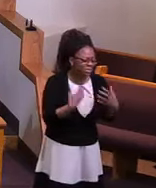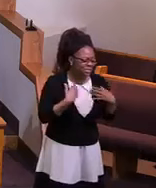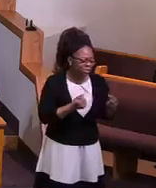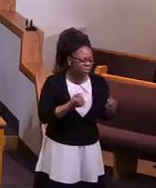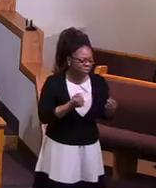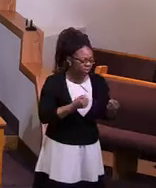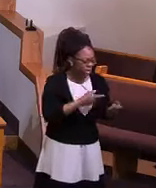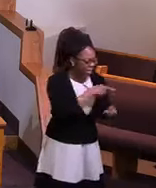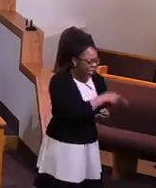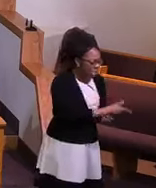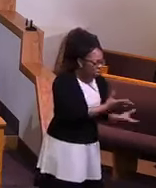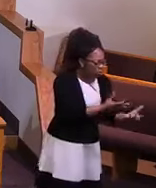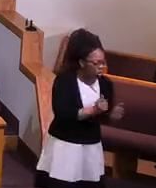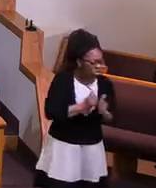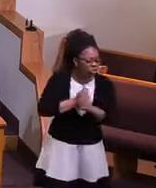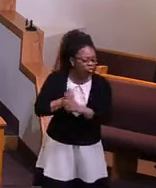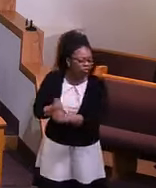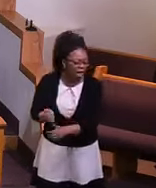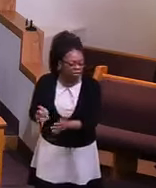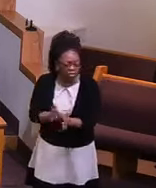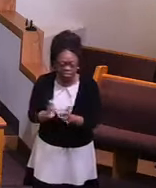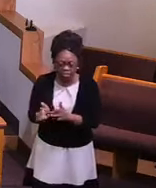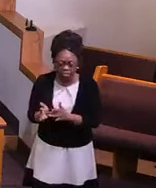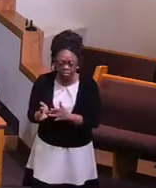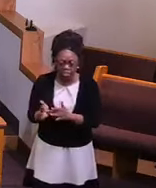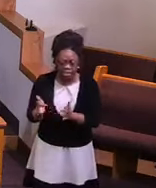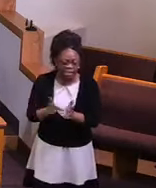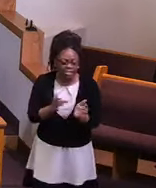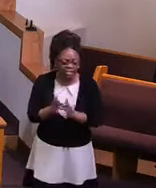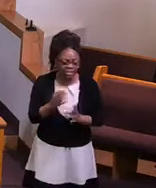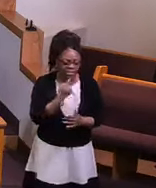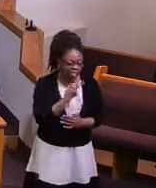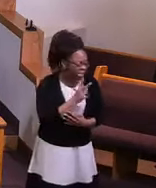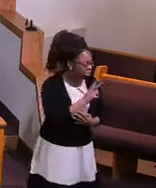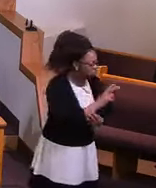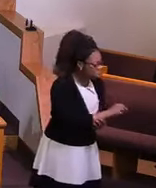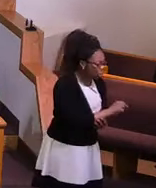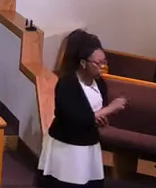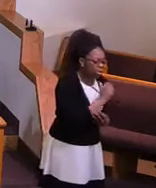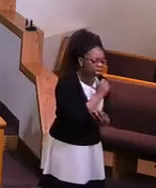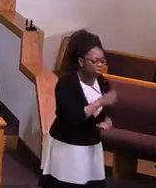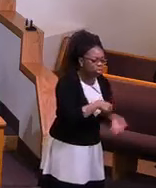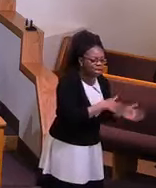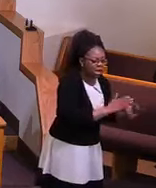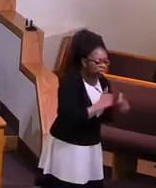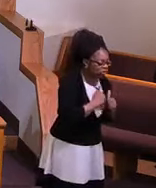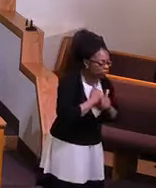him no. He does not allow him to follow him, but he tells him to go home